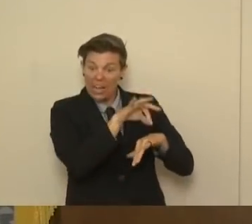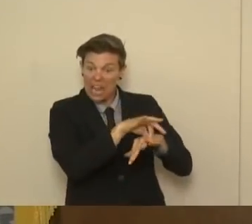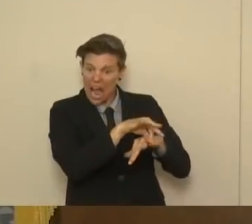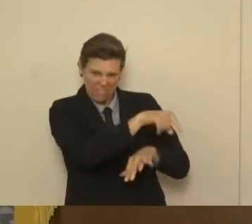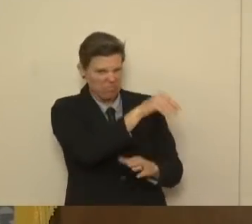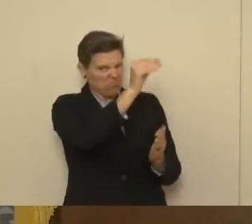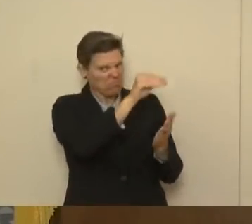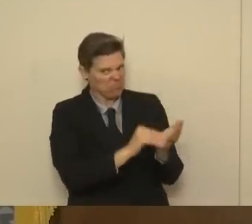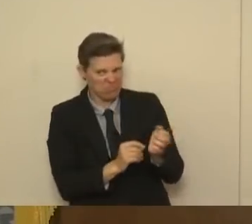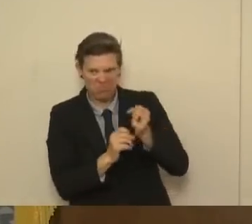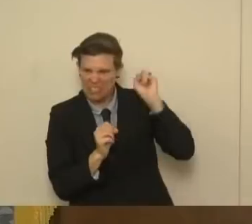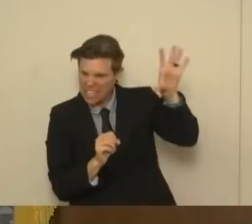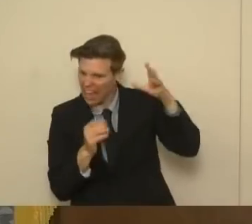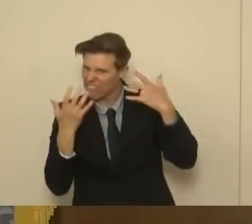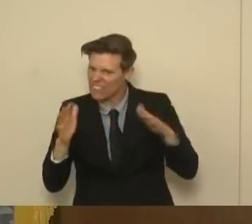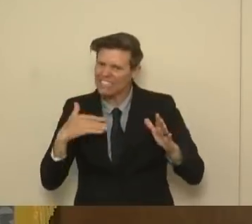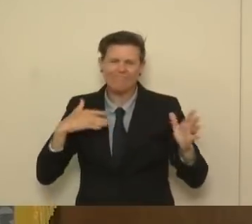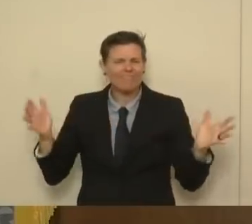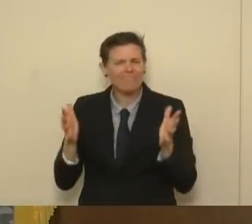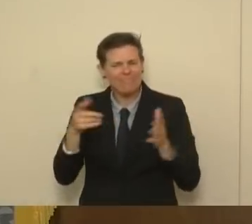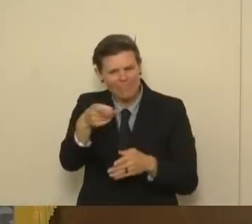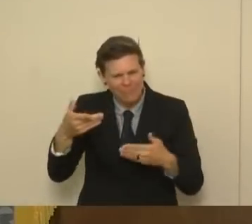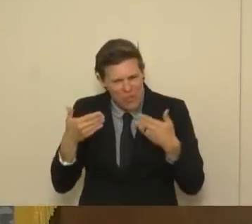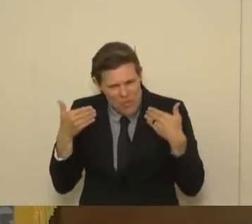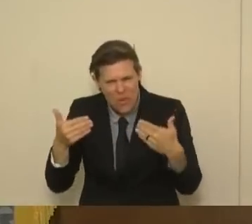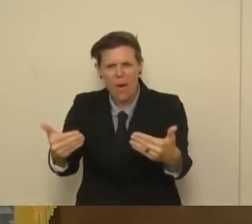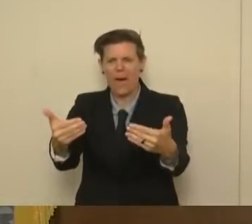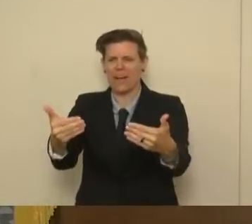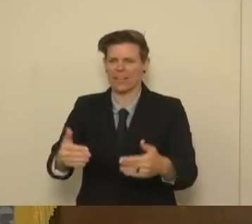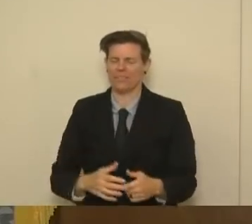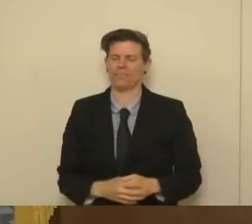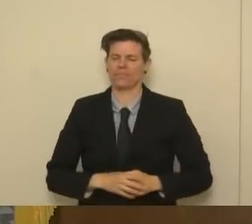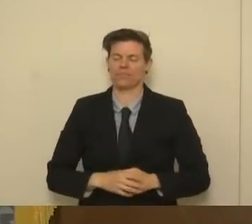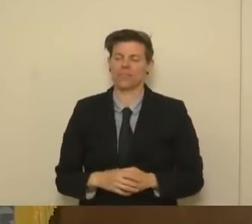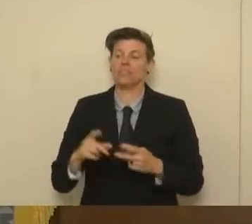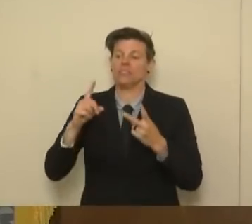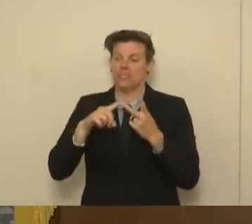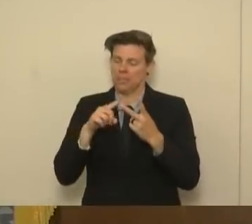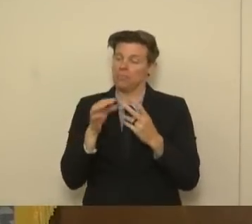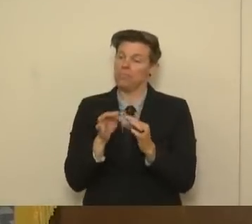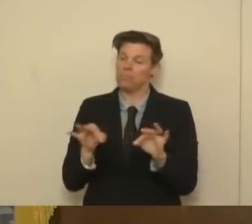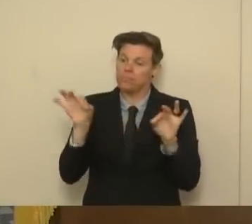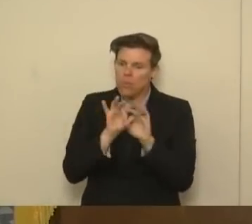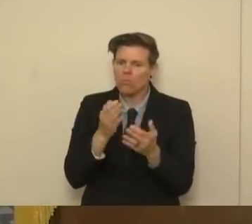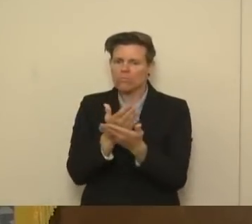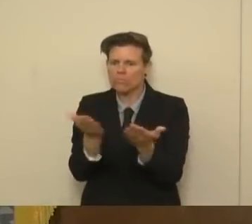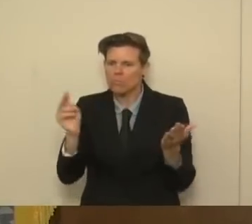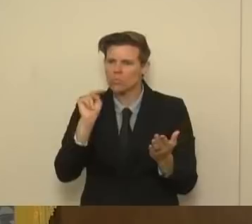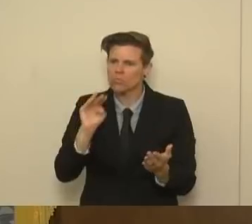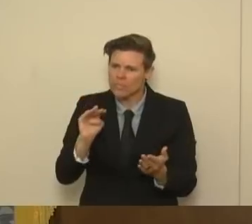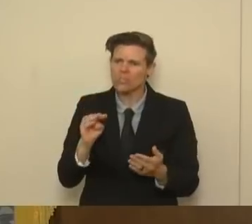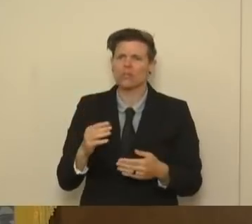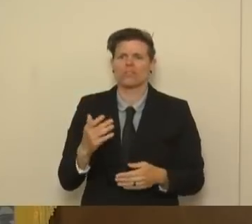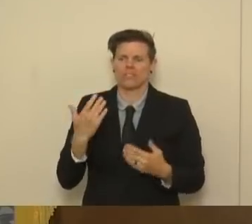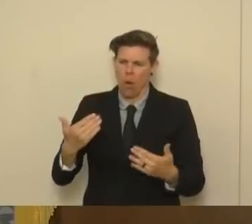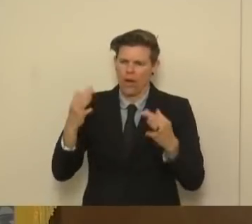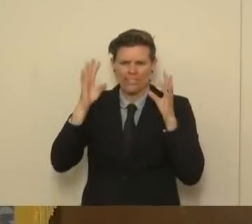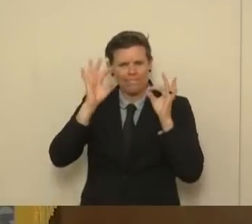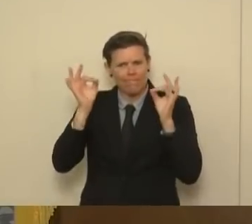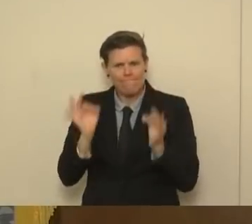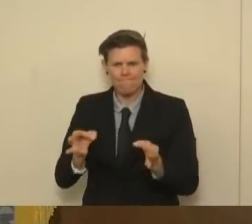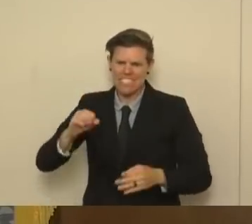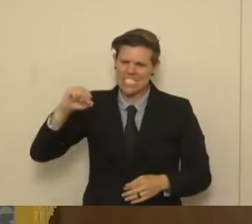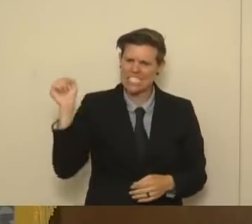that if New Mexicans would help us buckle down, beat back the virus, that we could do that quickly. We